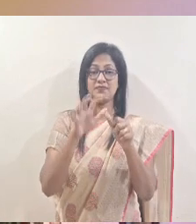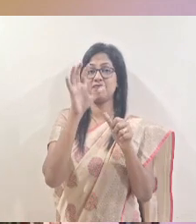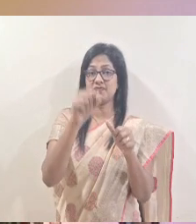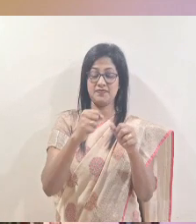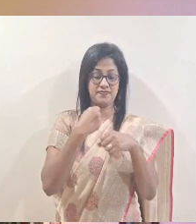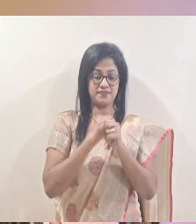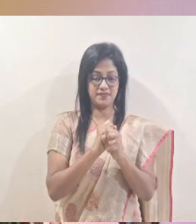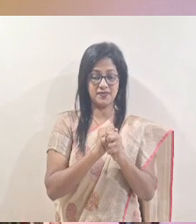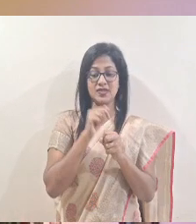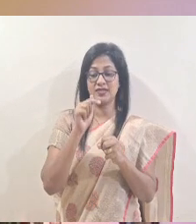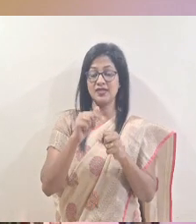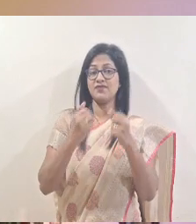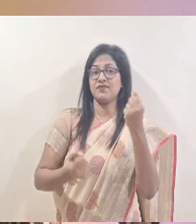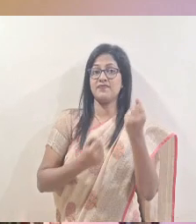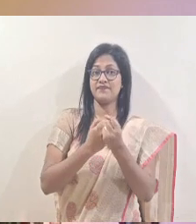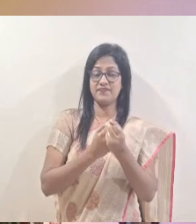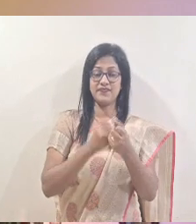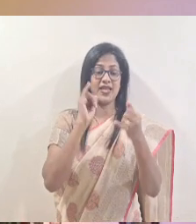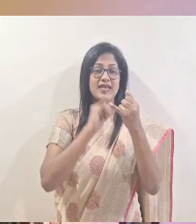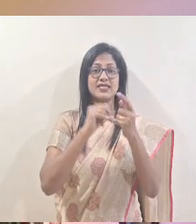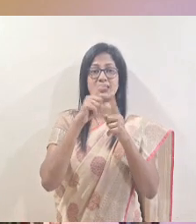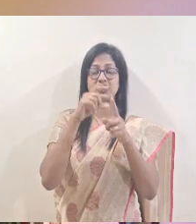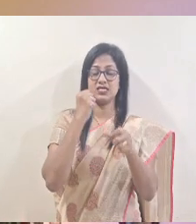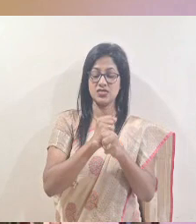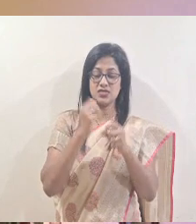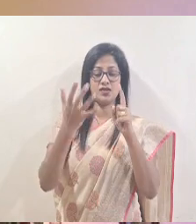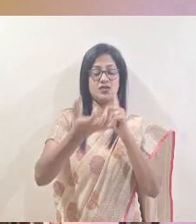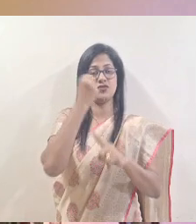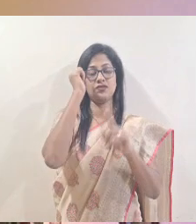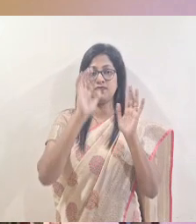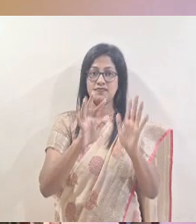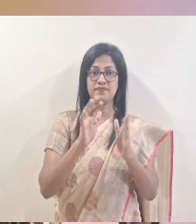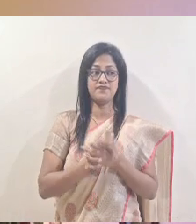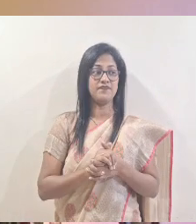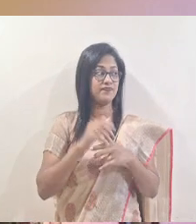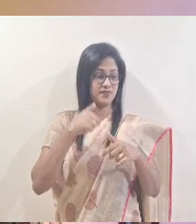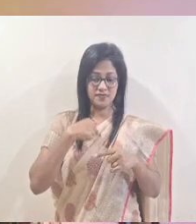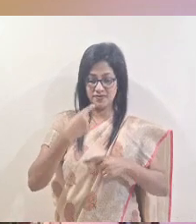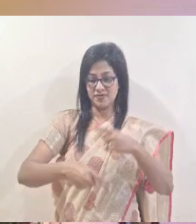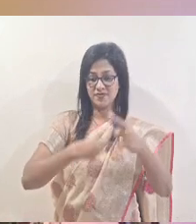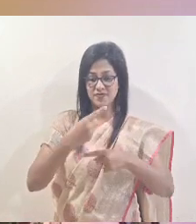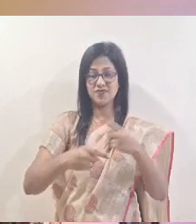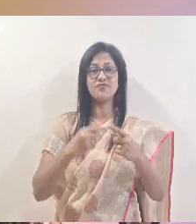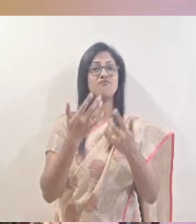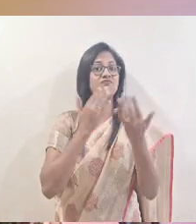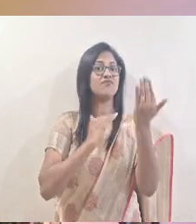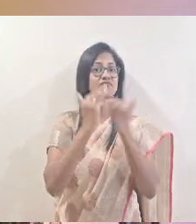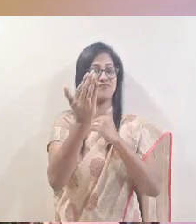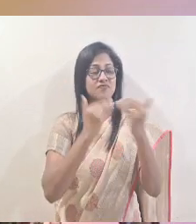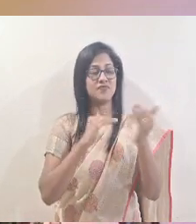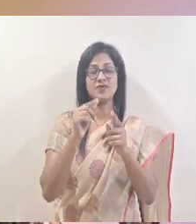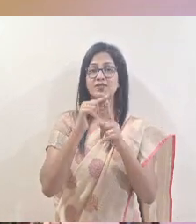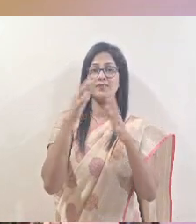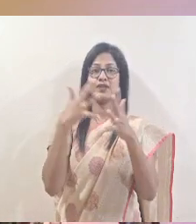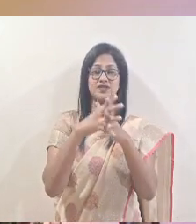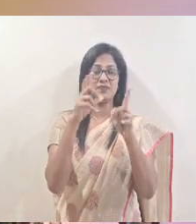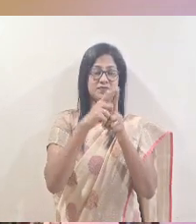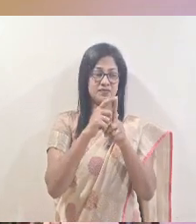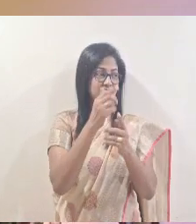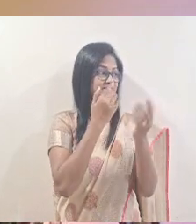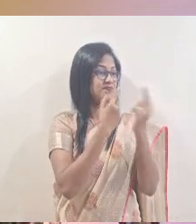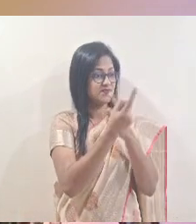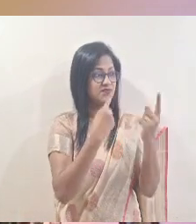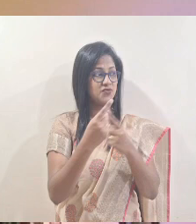also supports achieving SDGs. So, on our regular interaction with PWDs, we came to know